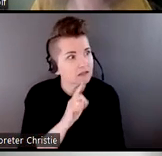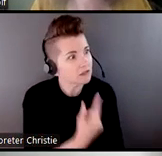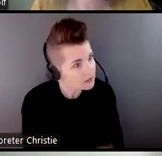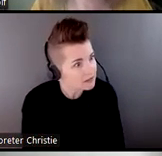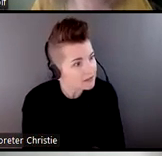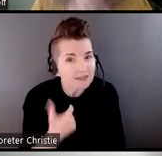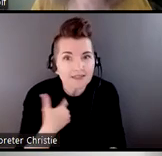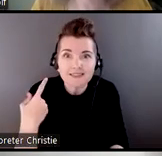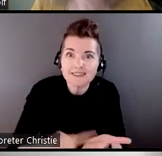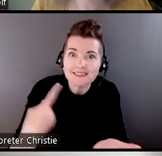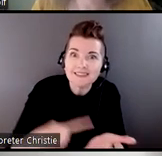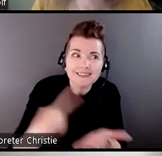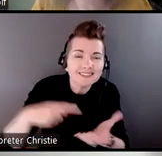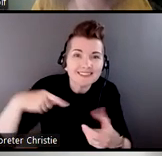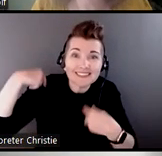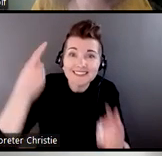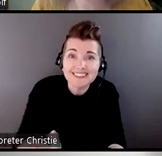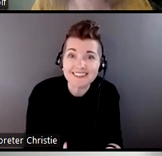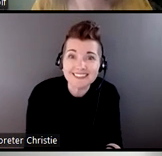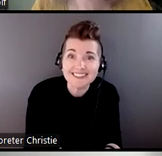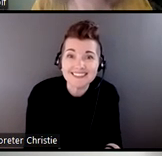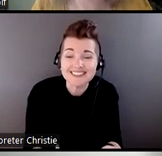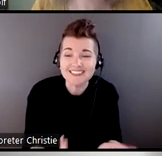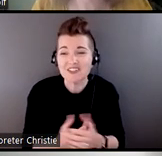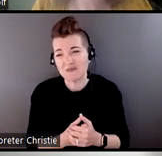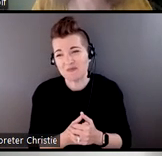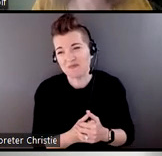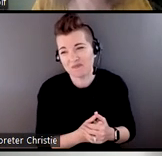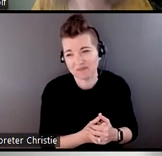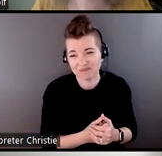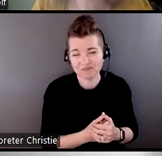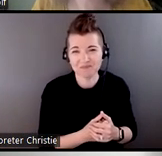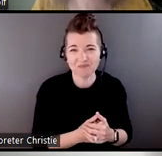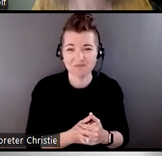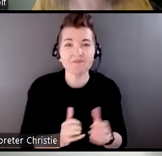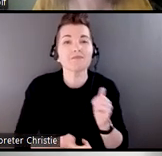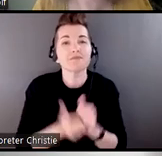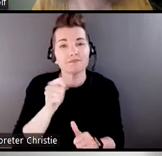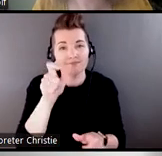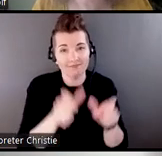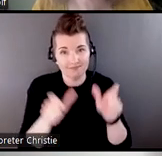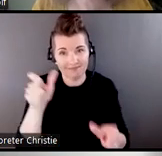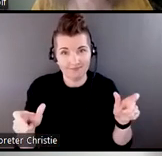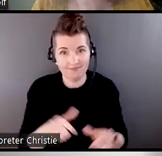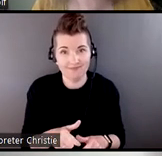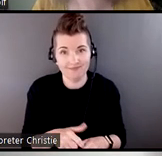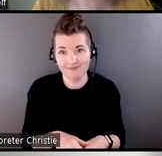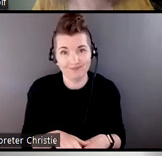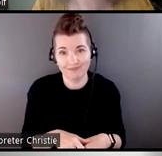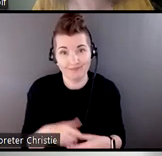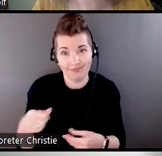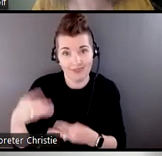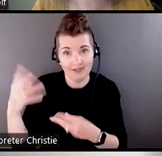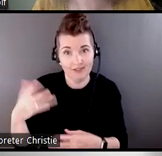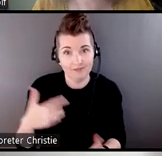this? No, people do not pay attention. We're very good at, many of us, checking our email with